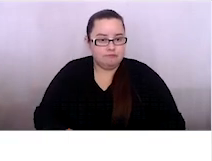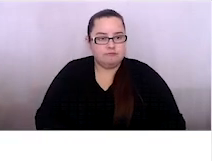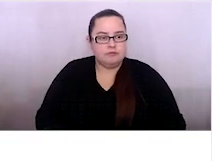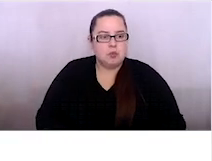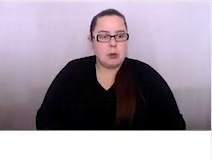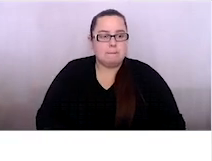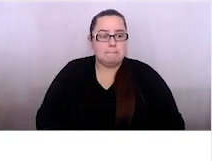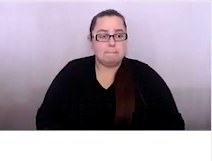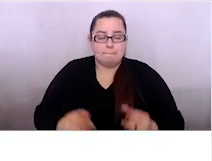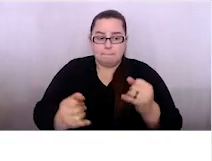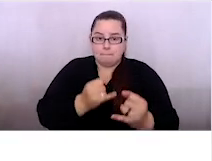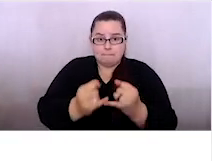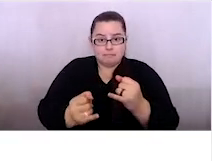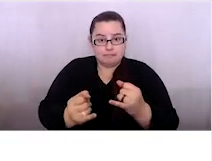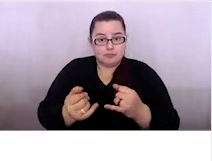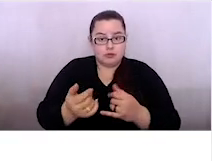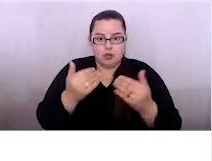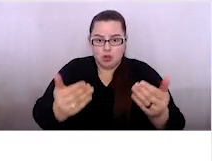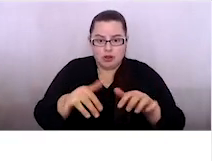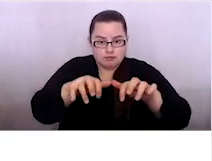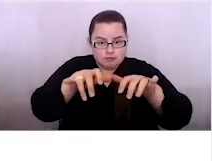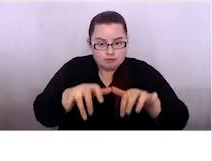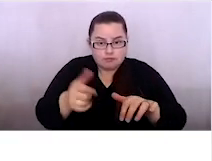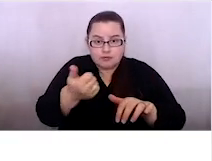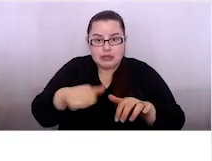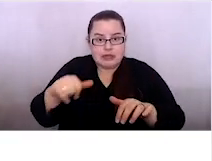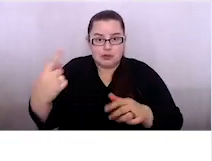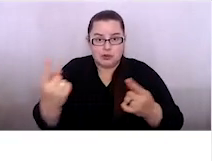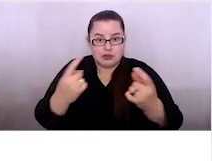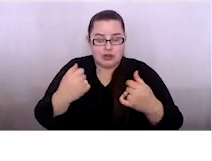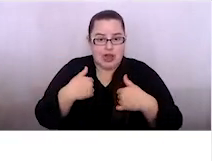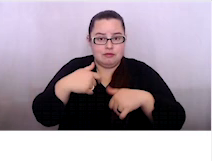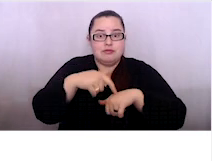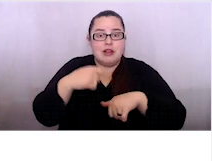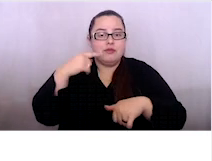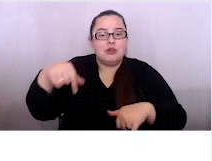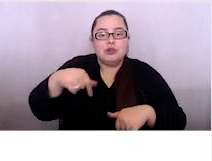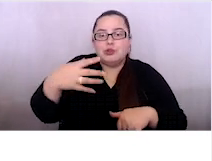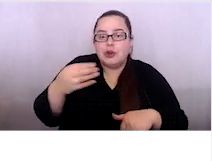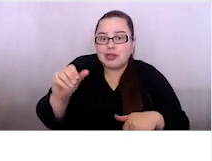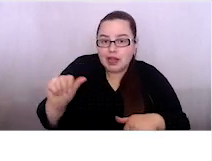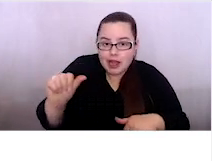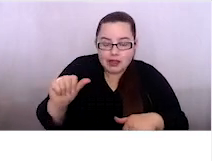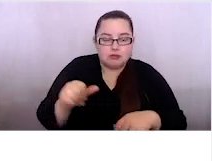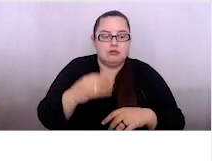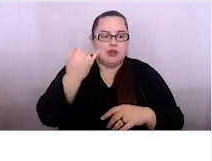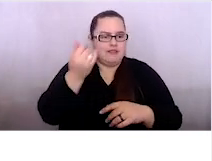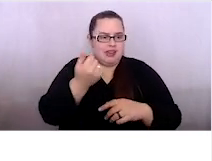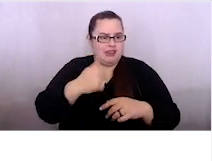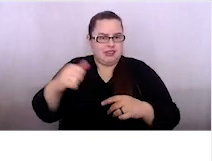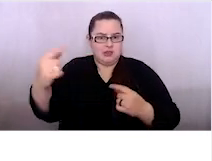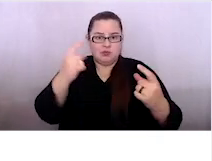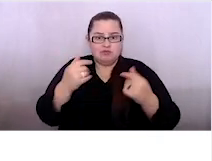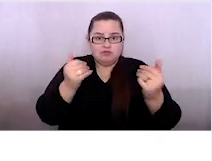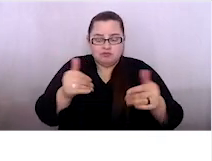And lastly, feel free to type in your questions. We have time for a Q&A. So if you have any questions, definitely type them